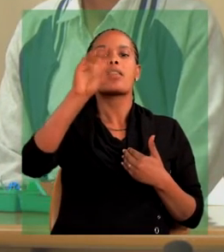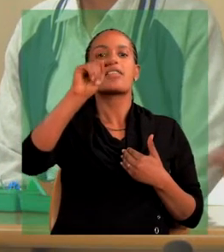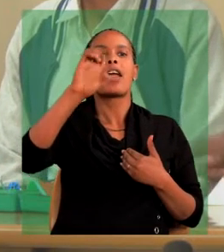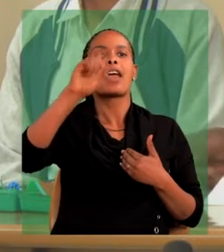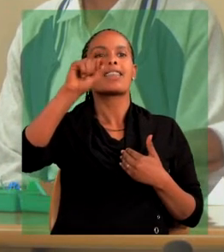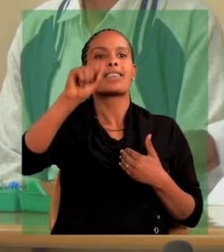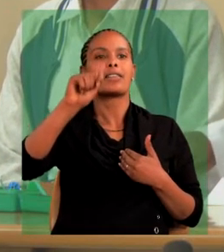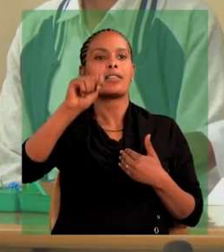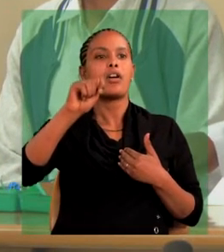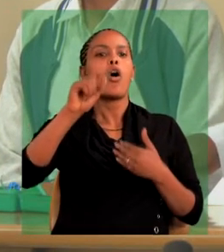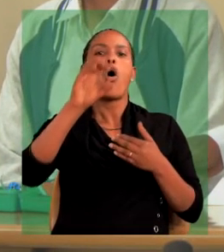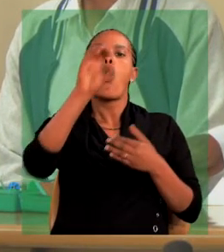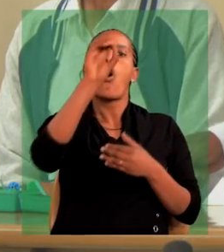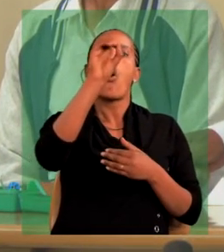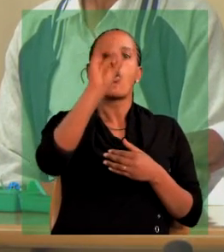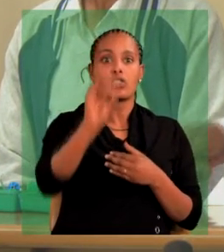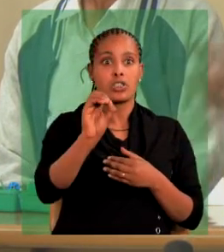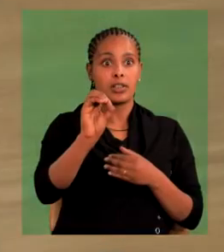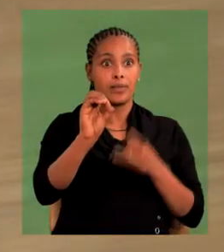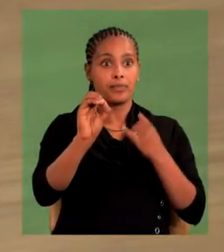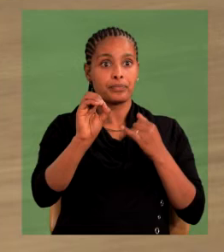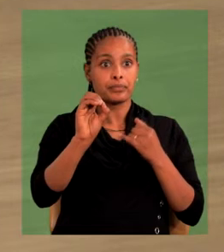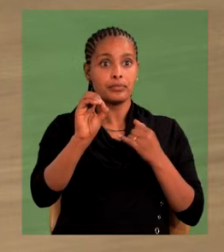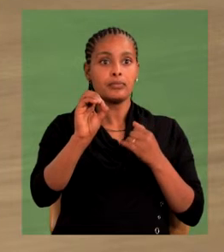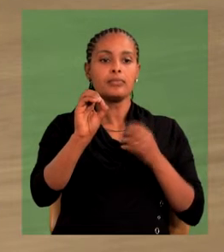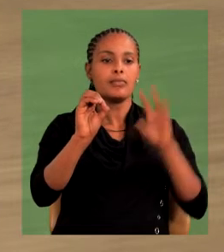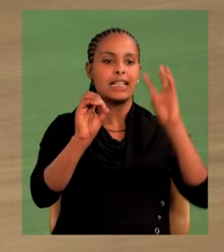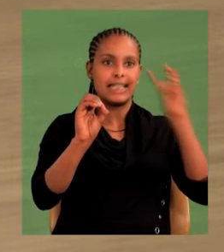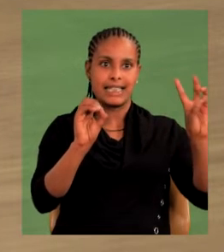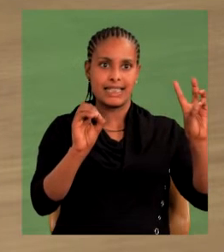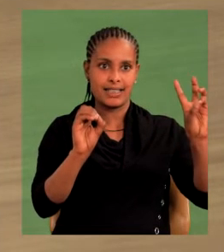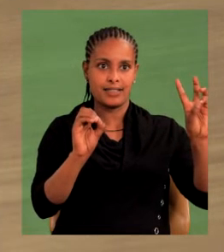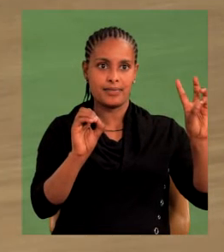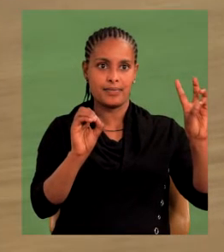Octet. Oxygen came with 6.